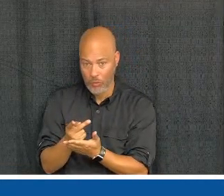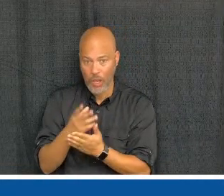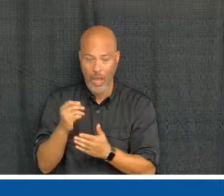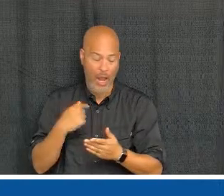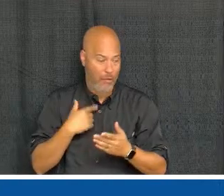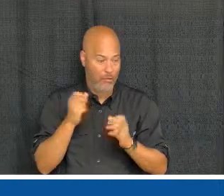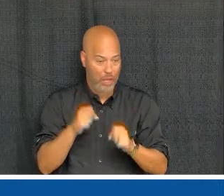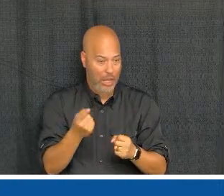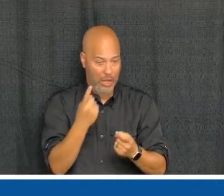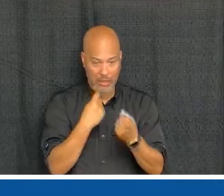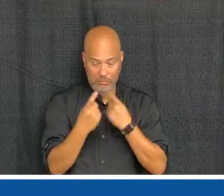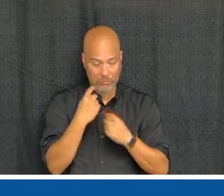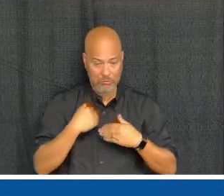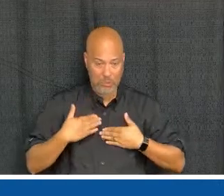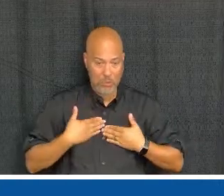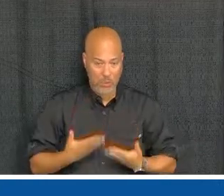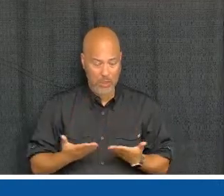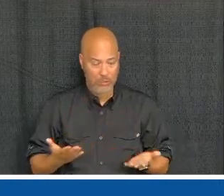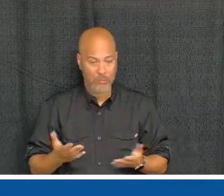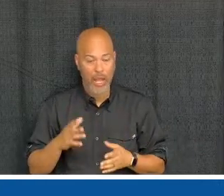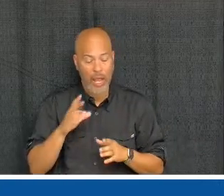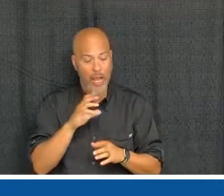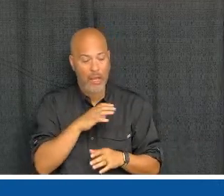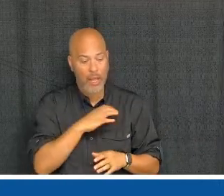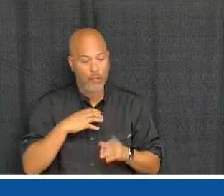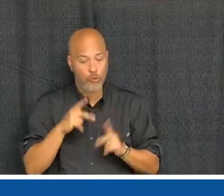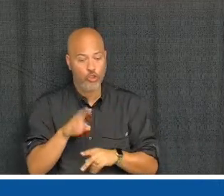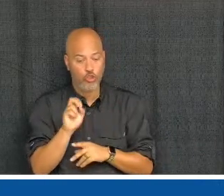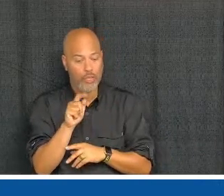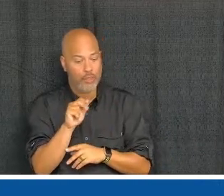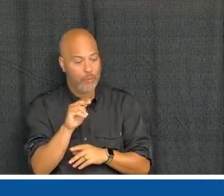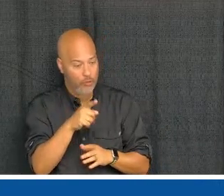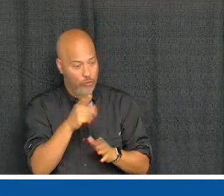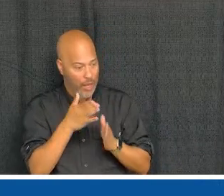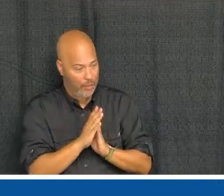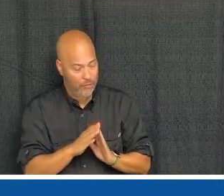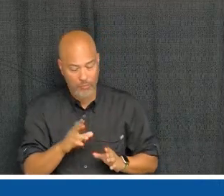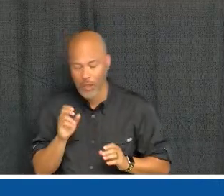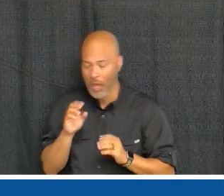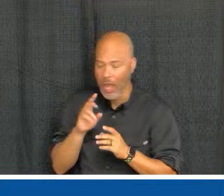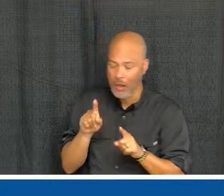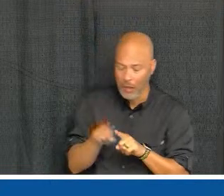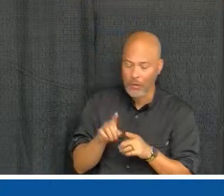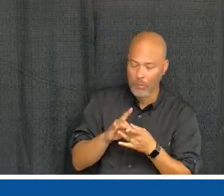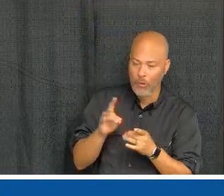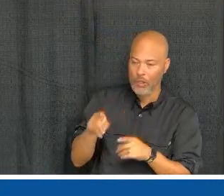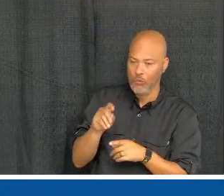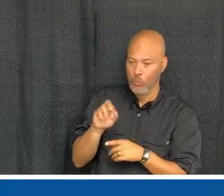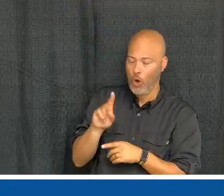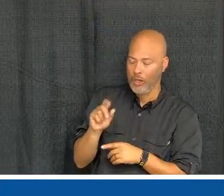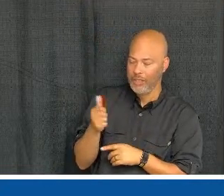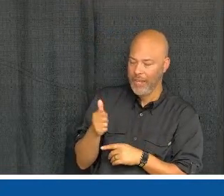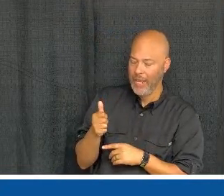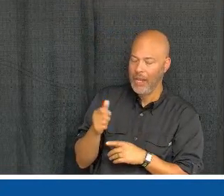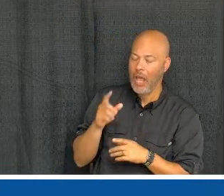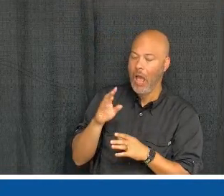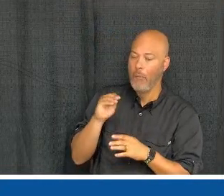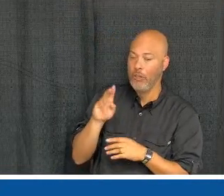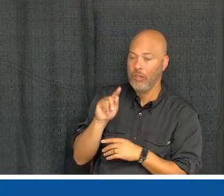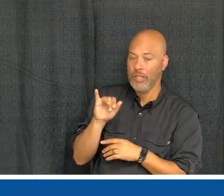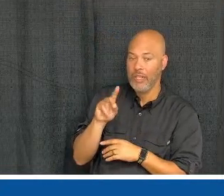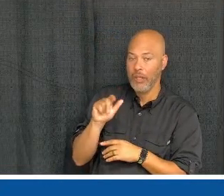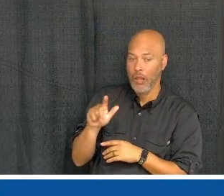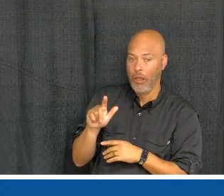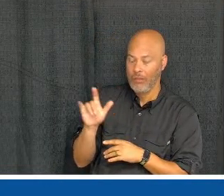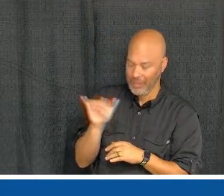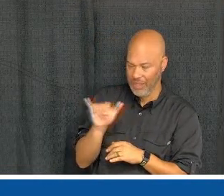happy to answer any questions. Councilperson Streetman, you're recognized. Thank you, Mayor. Of course, as he mentioned, this is in Ward 10. Mr. Tyndall,